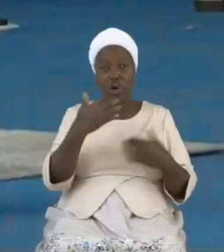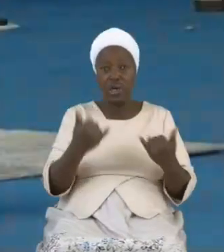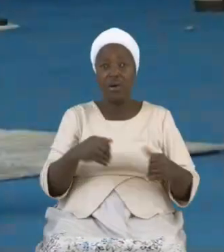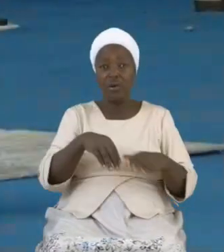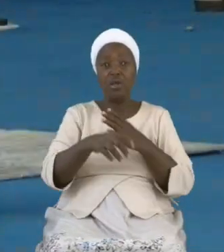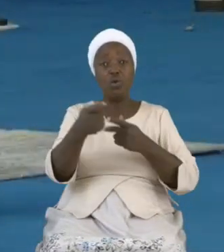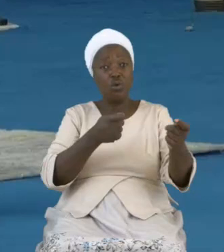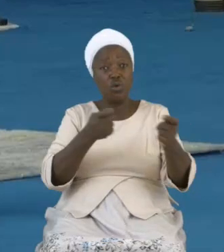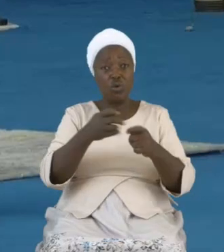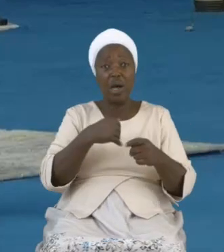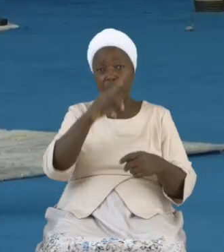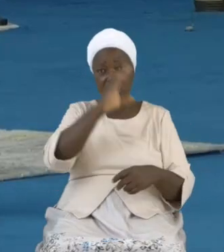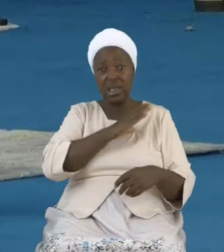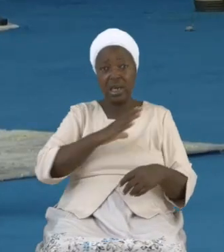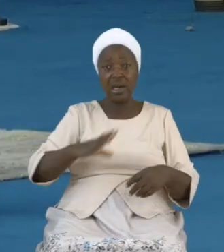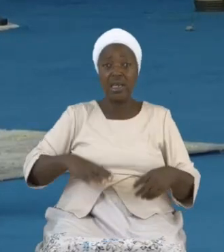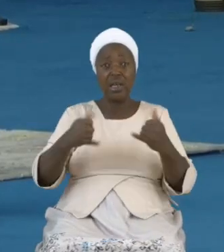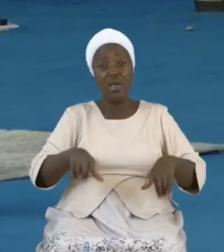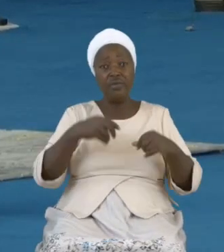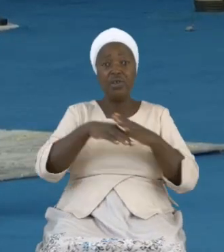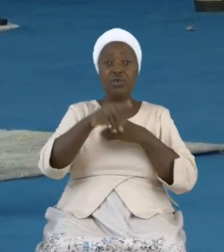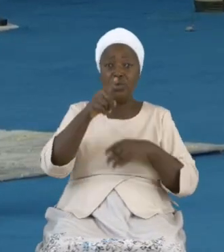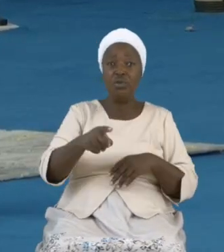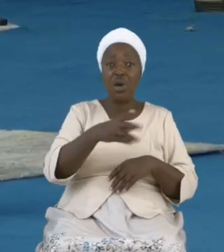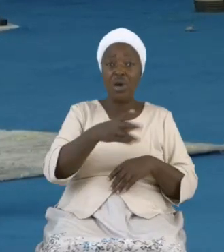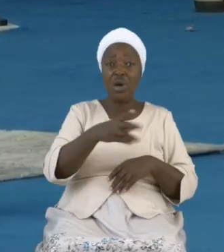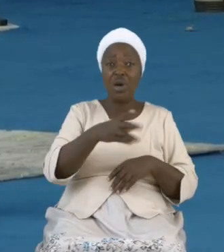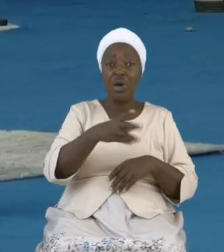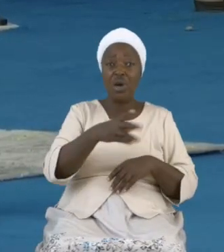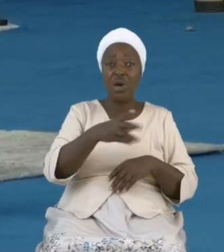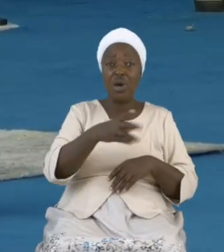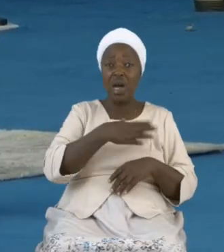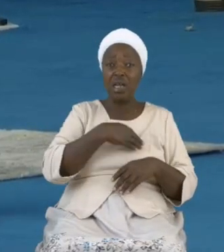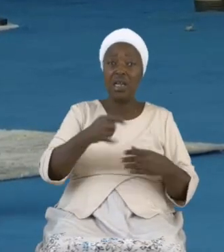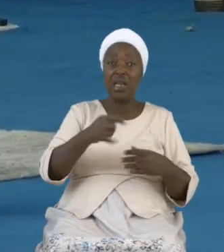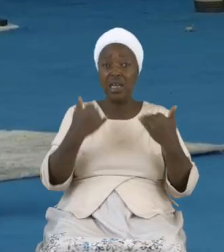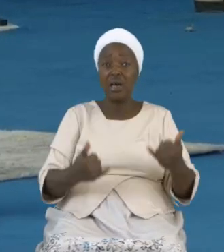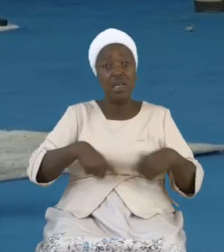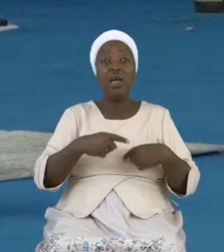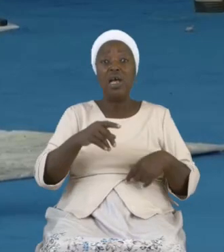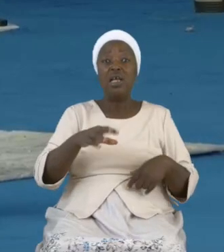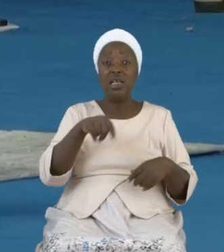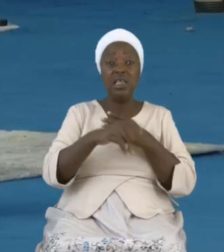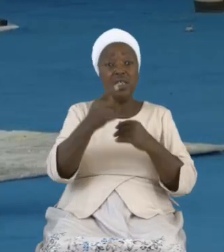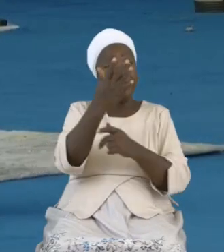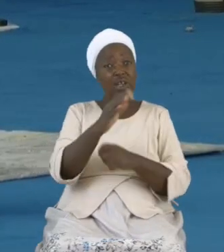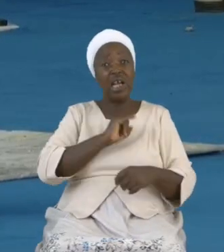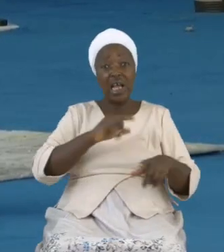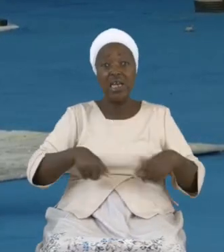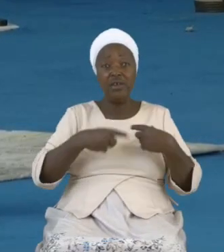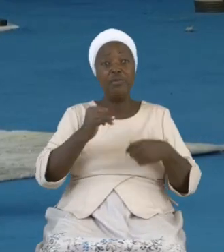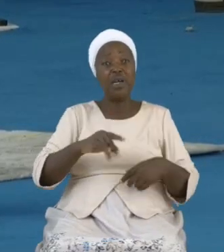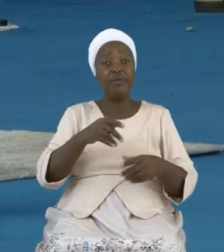live in the flesh, I live by the faith of the Son of God, who loved me and